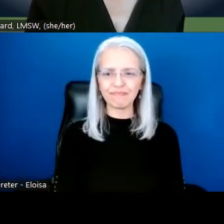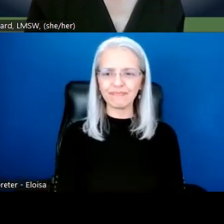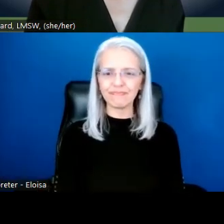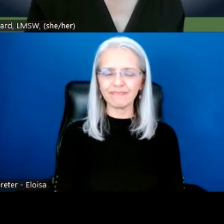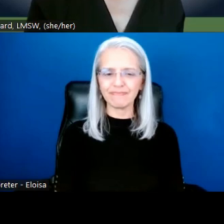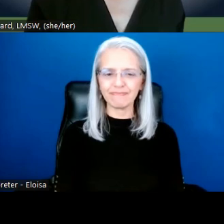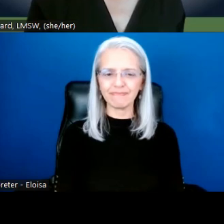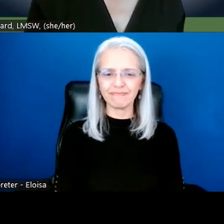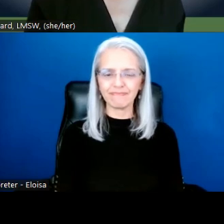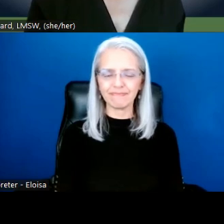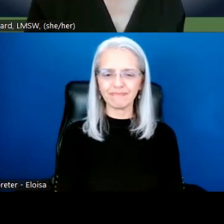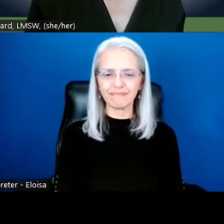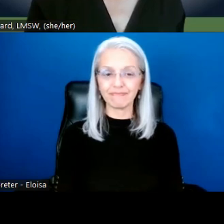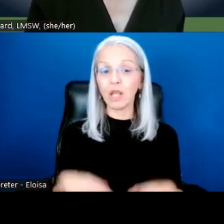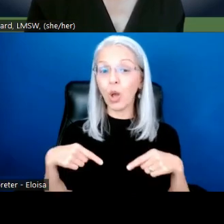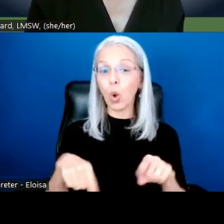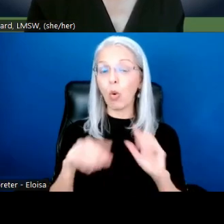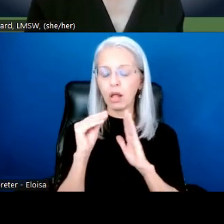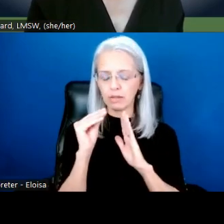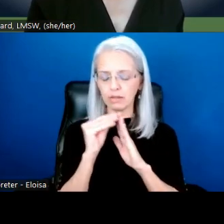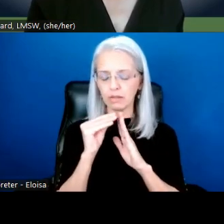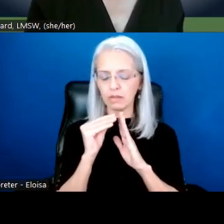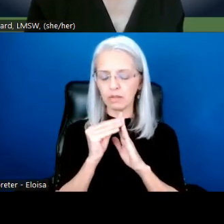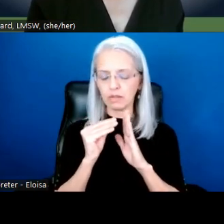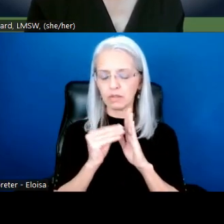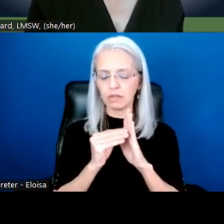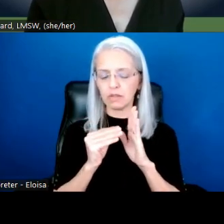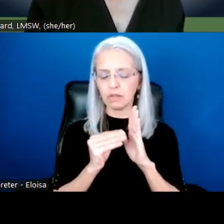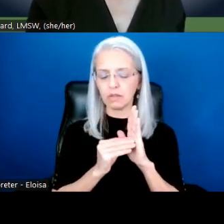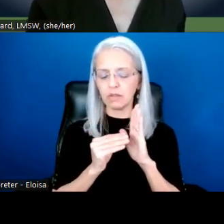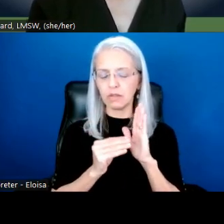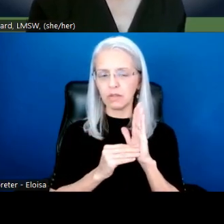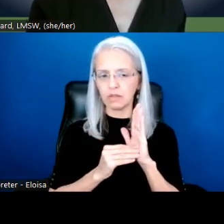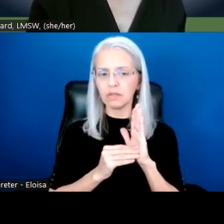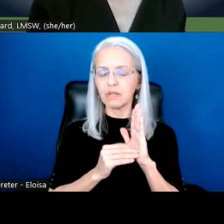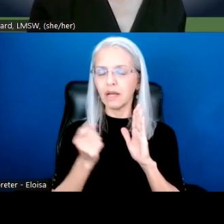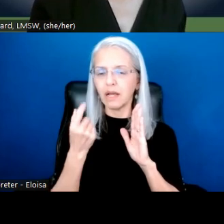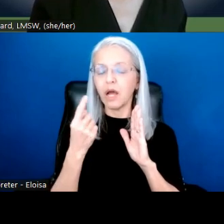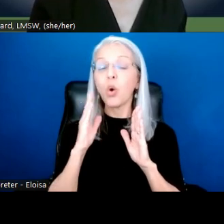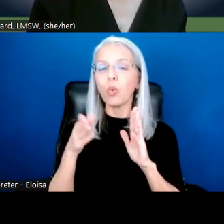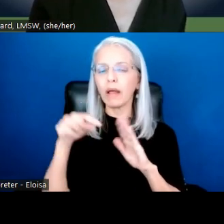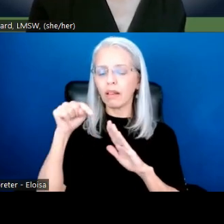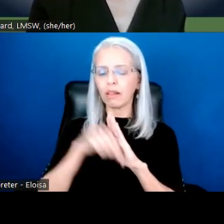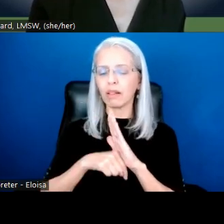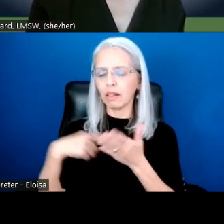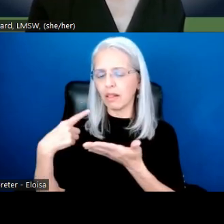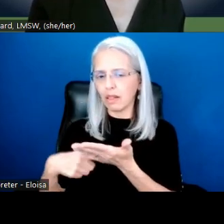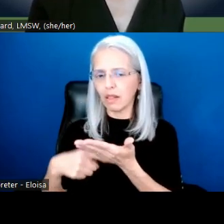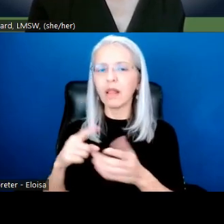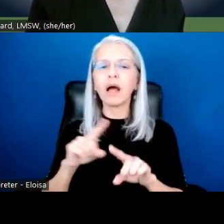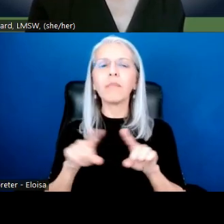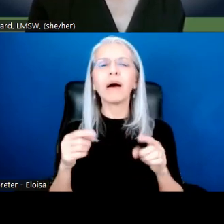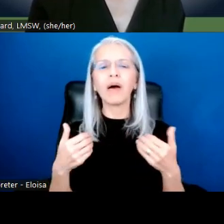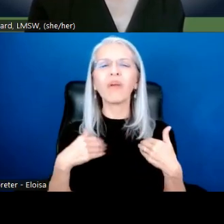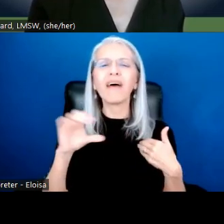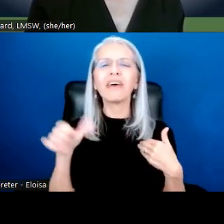So as you're writing those down, we're going to discuss this in greater detail, but there are some other situations